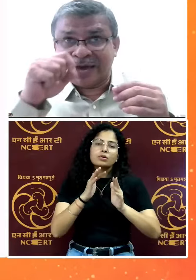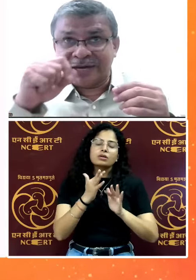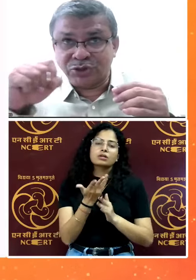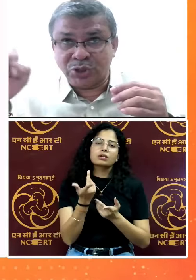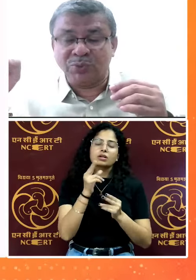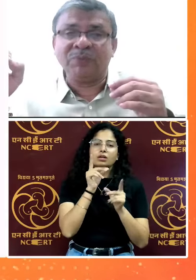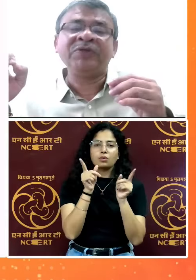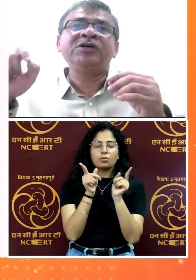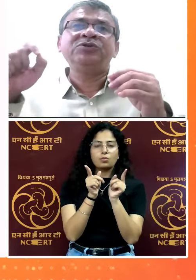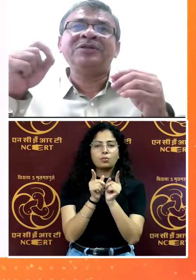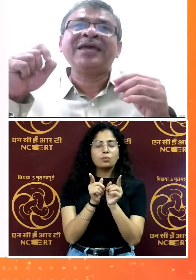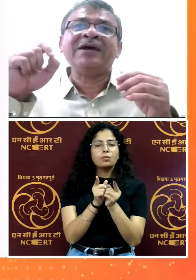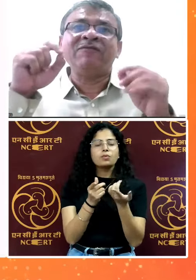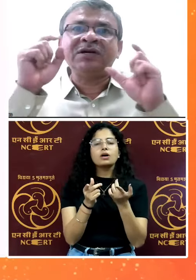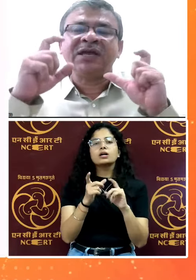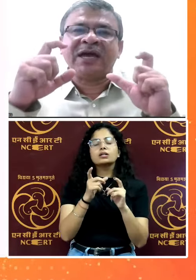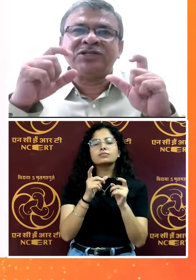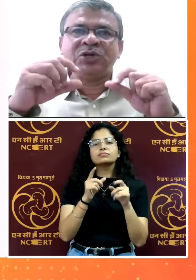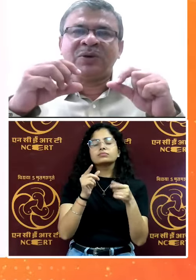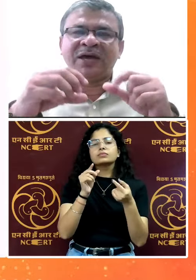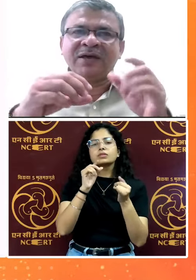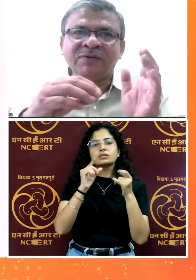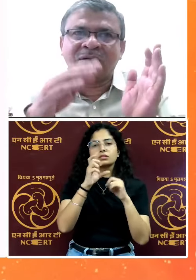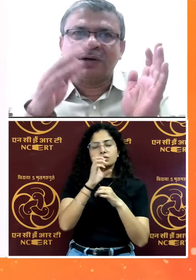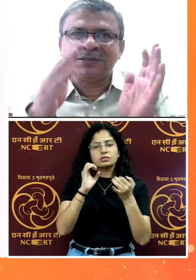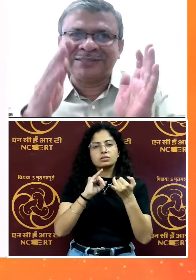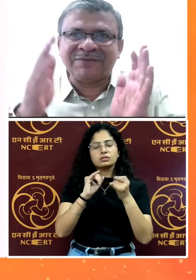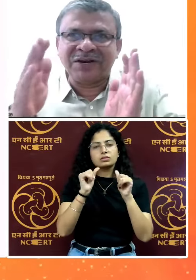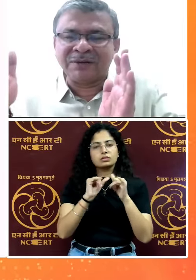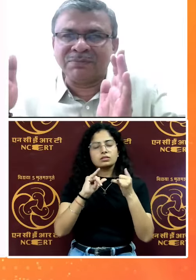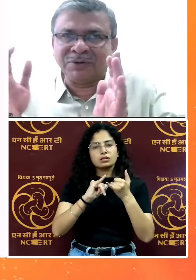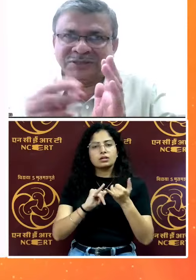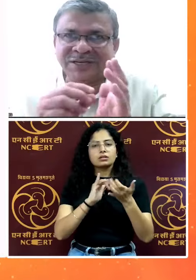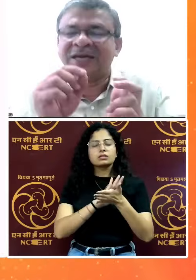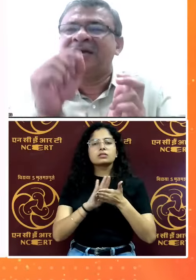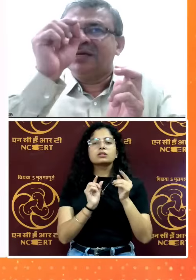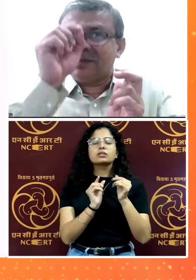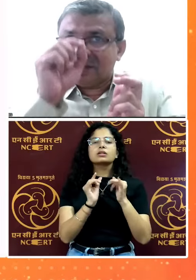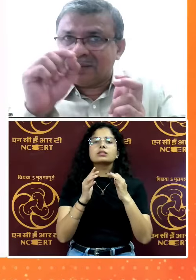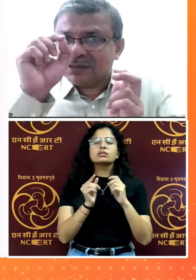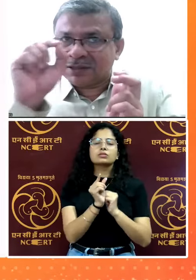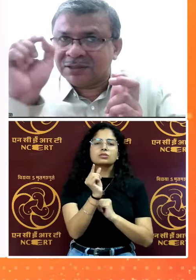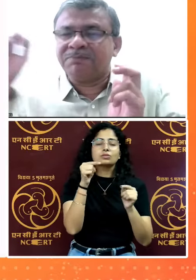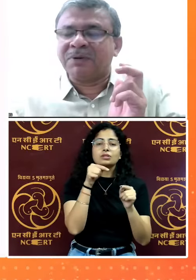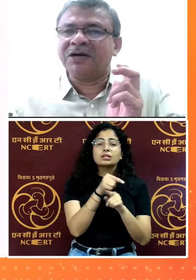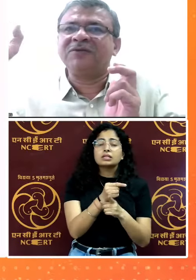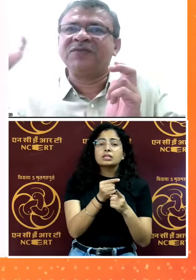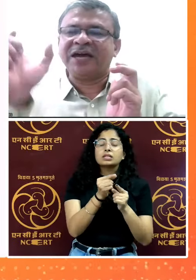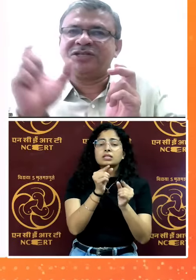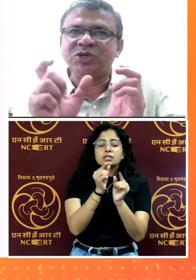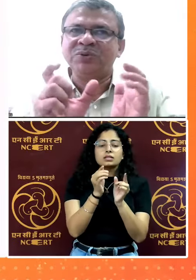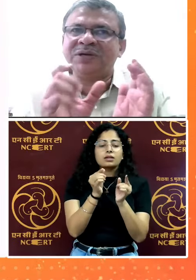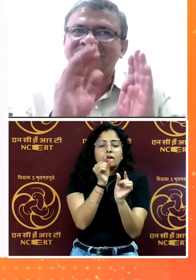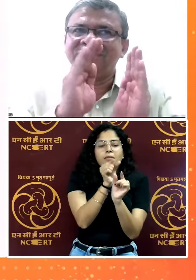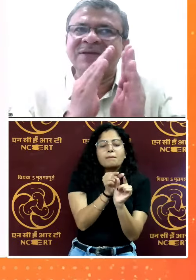word cashew, so the word cashew has got several components, like the k part